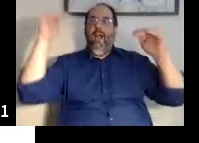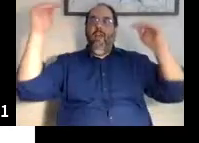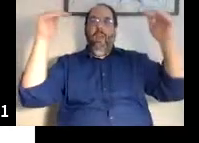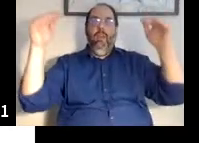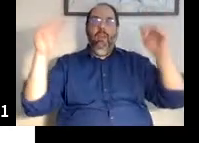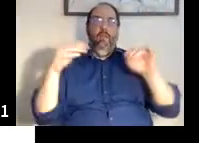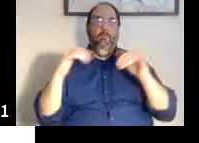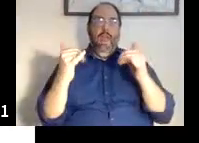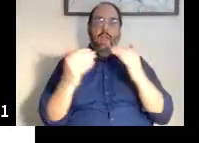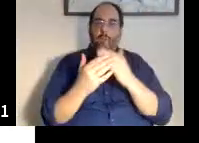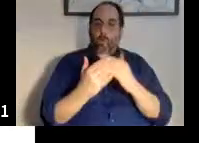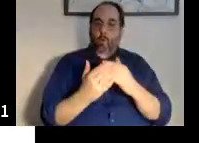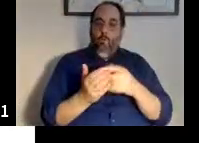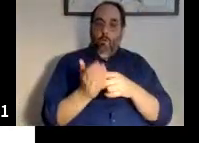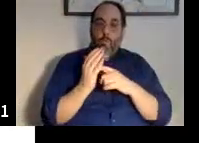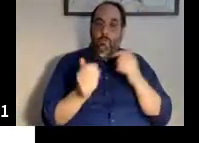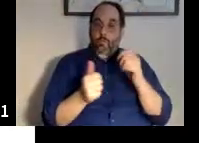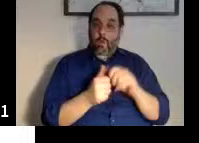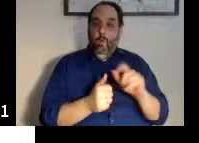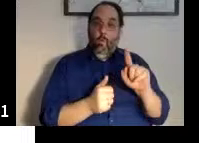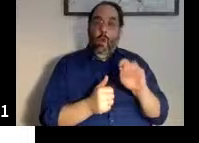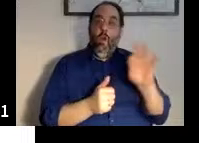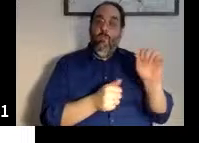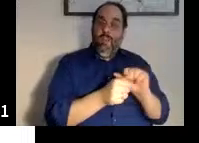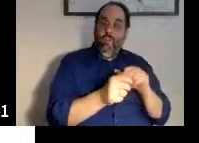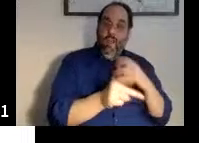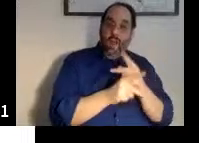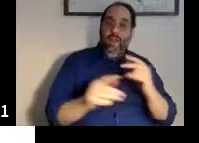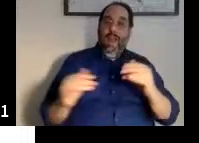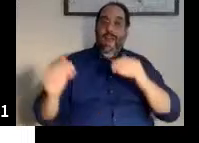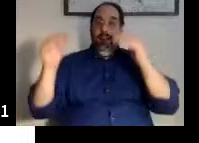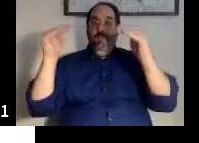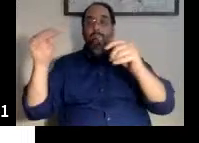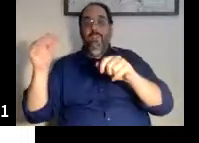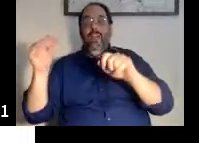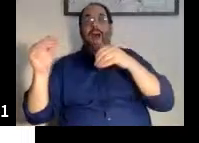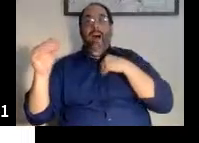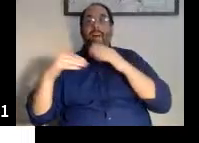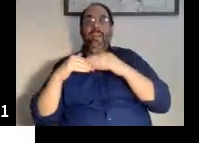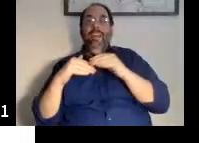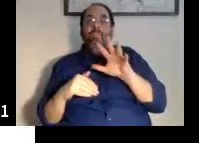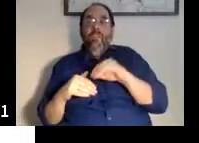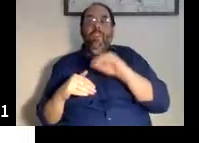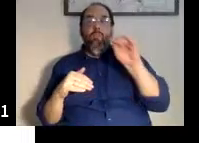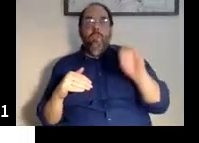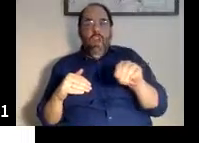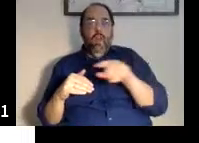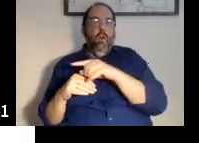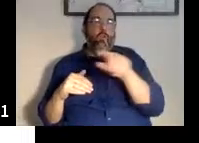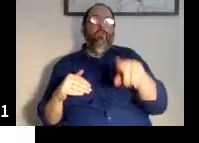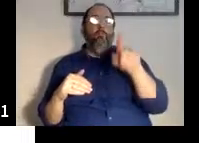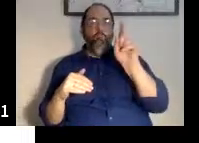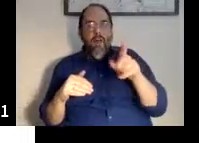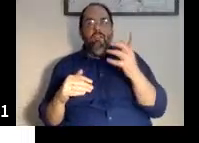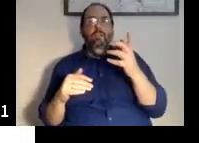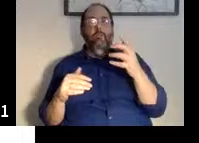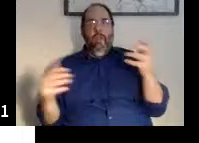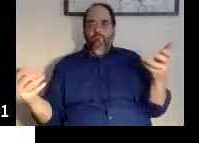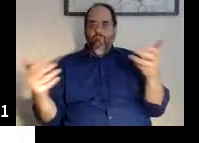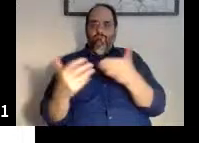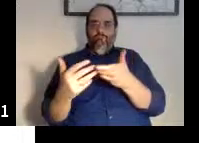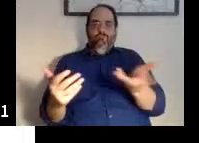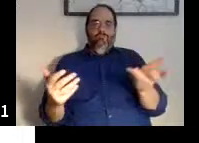so at ground level, remember, it was one of each type. At elevated, it's at least 50% of the elevated plate components must be on an accessible